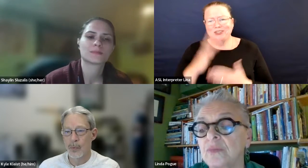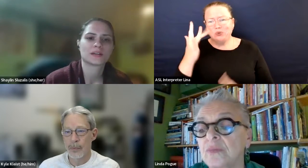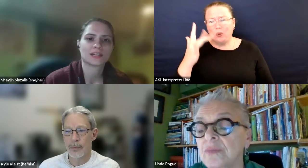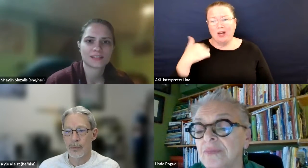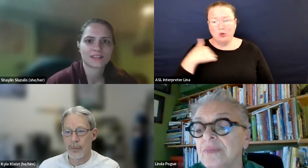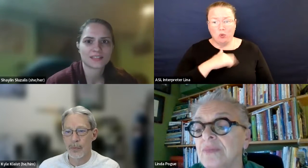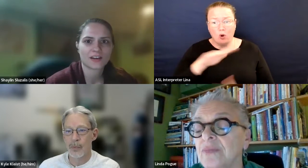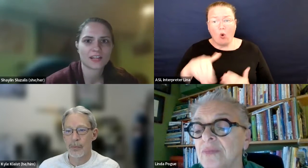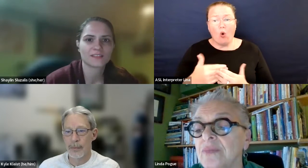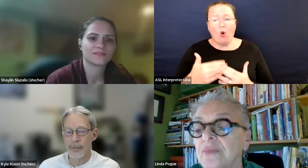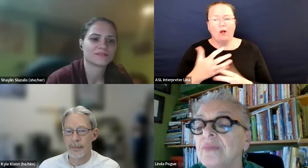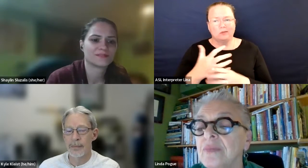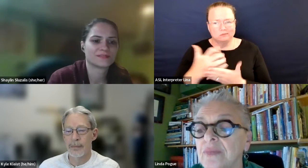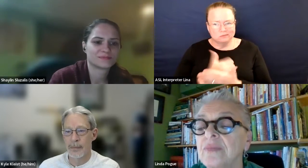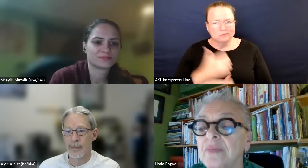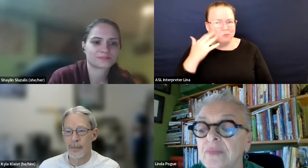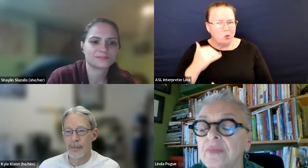getting experience in this area.